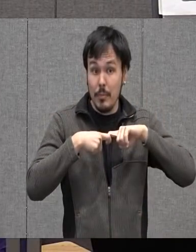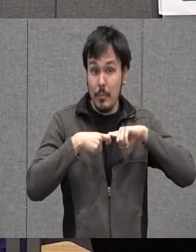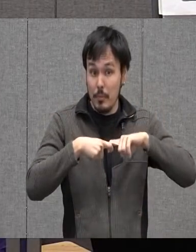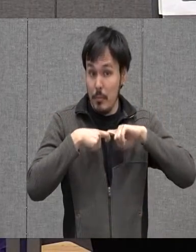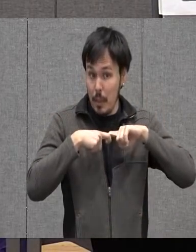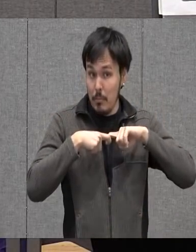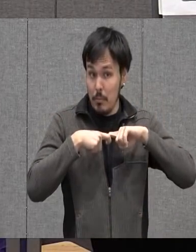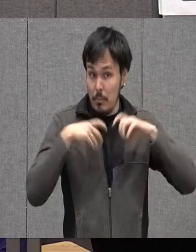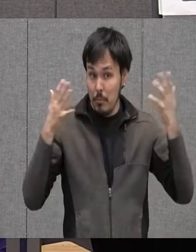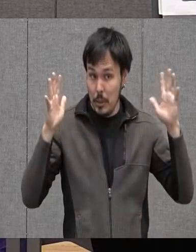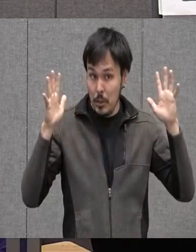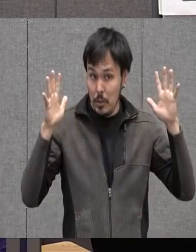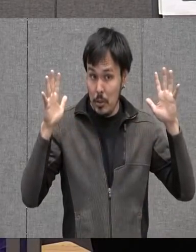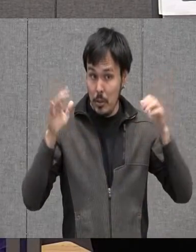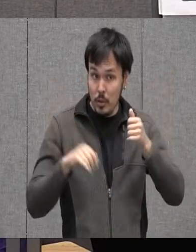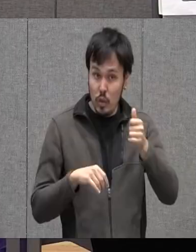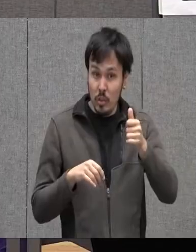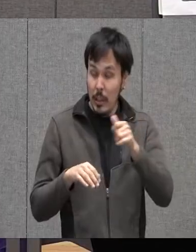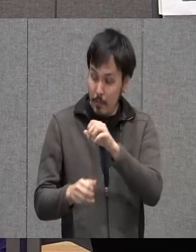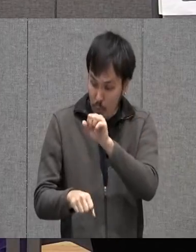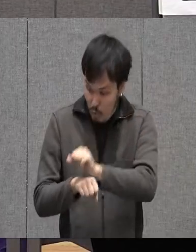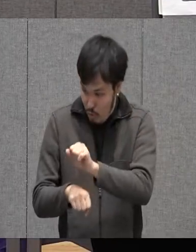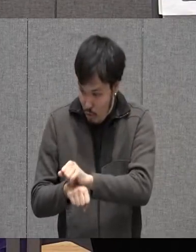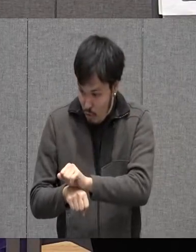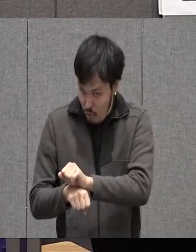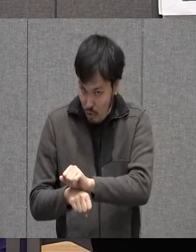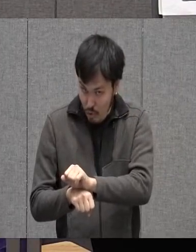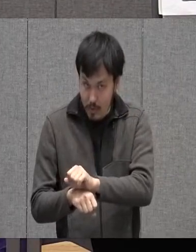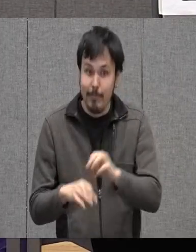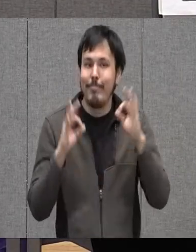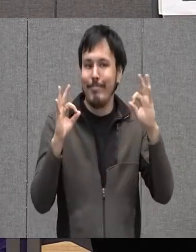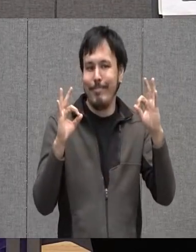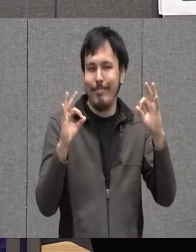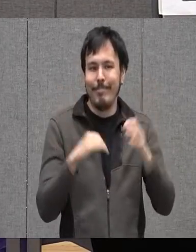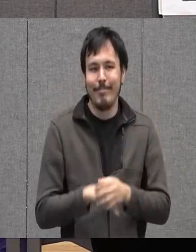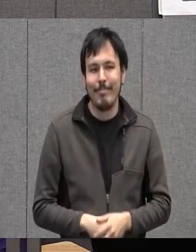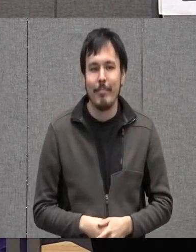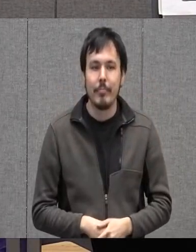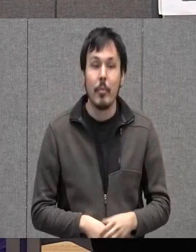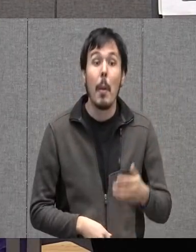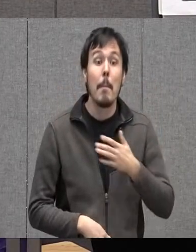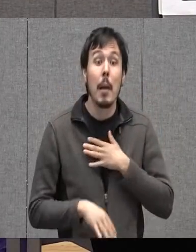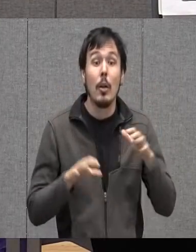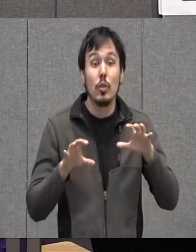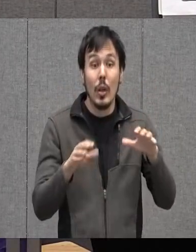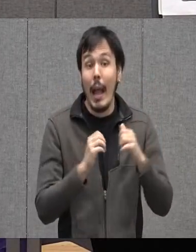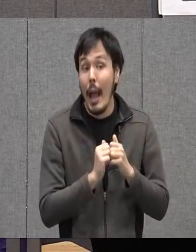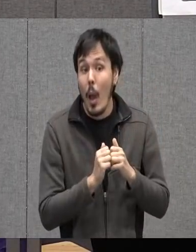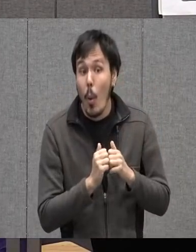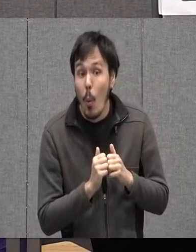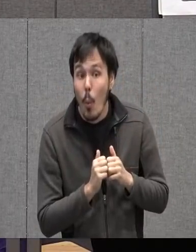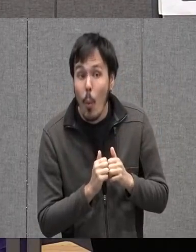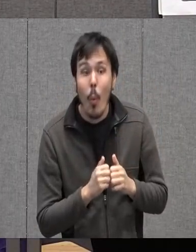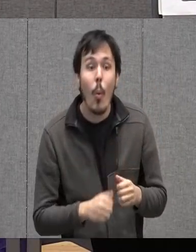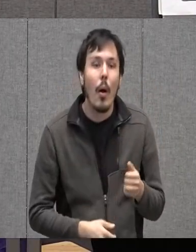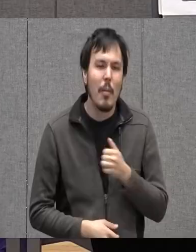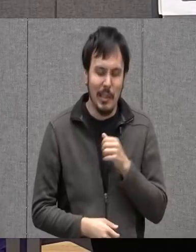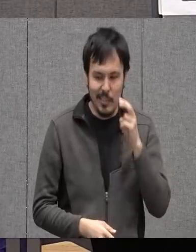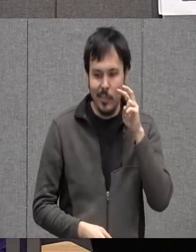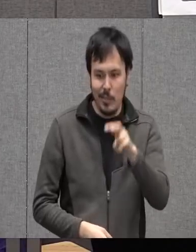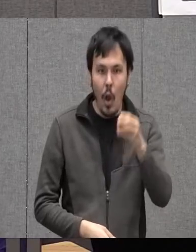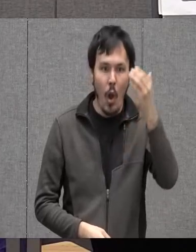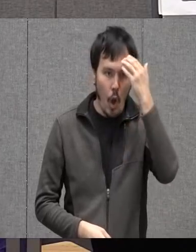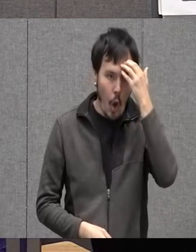you're having me work through it? Good. All right. So I did it this way. I knew a